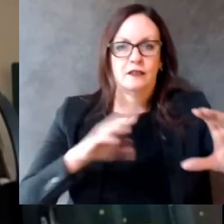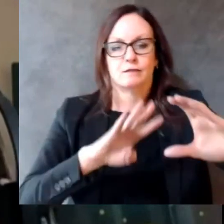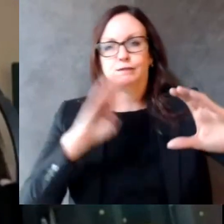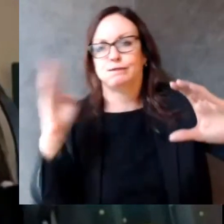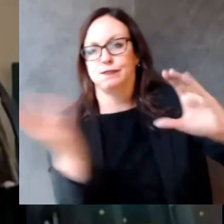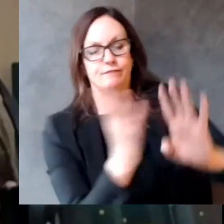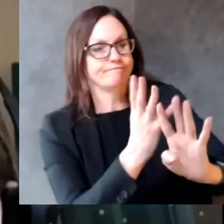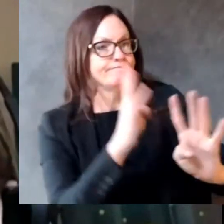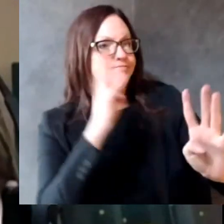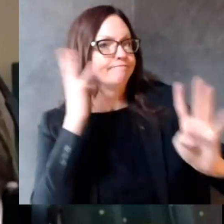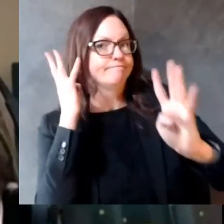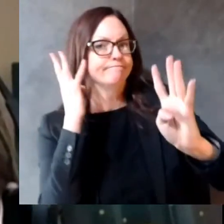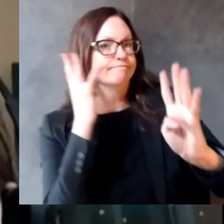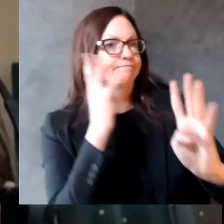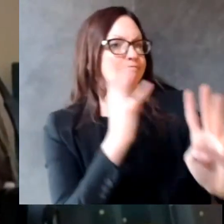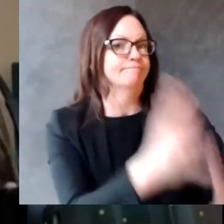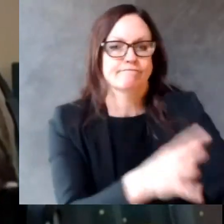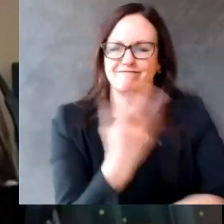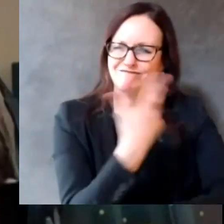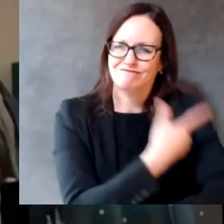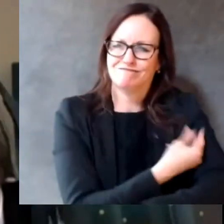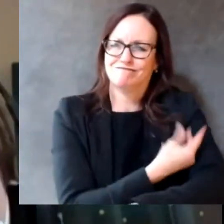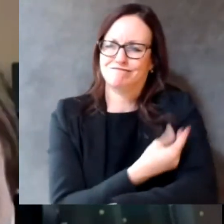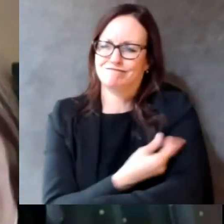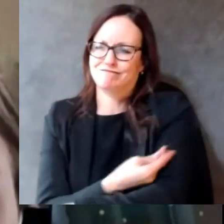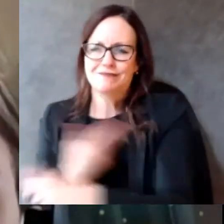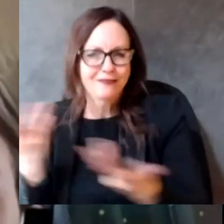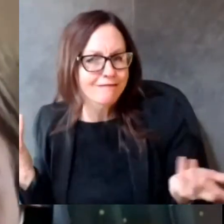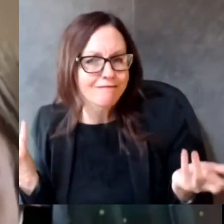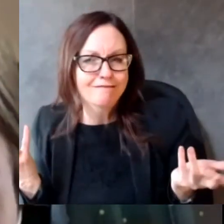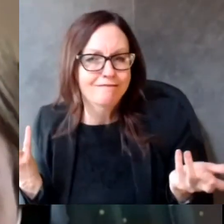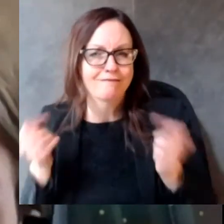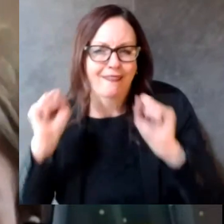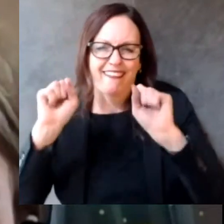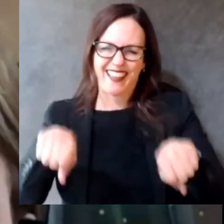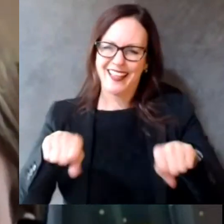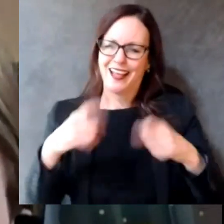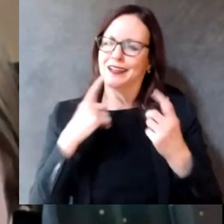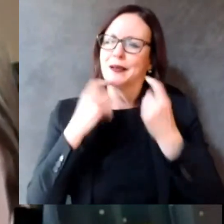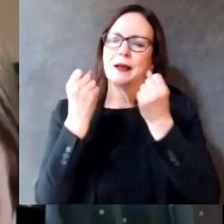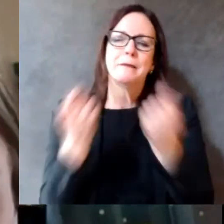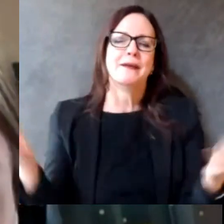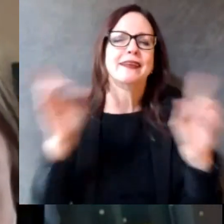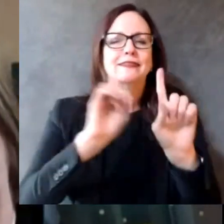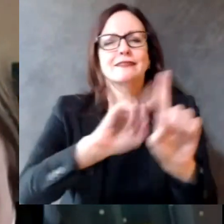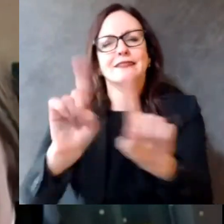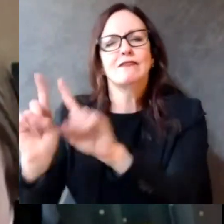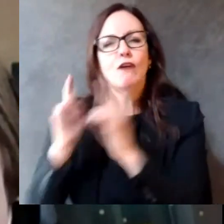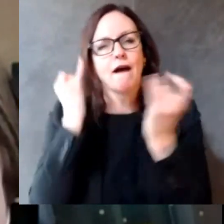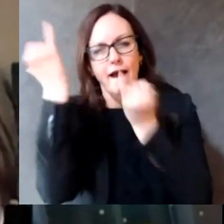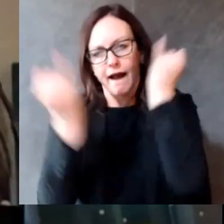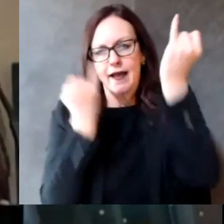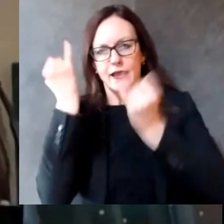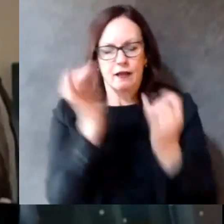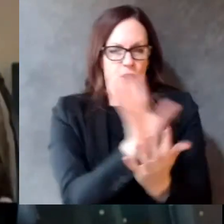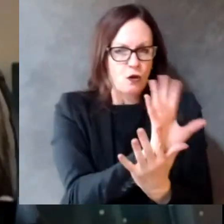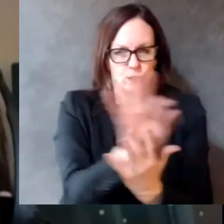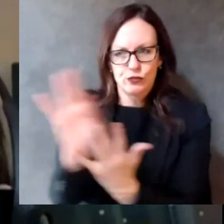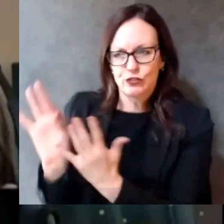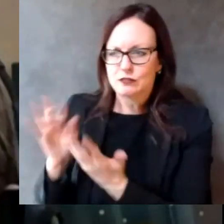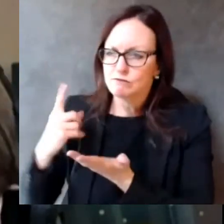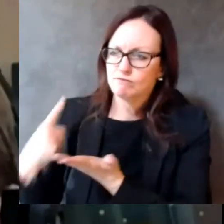a school-based setting for this. We're getting very close to the end of the school year, so I